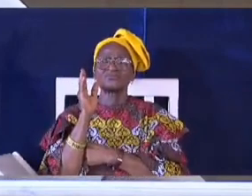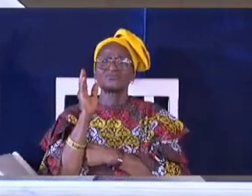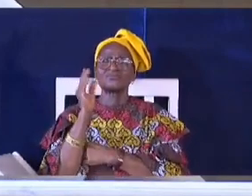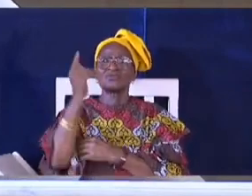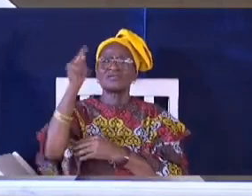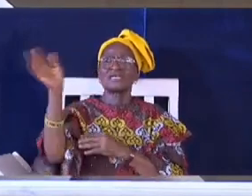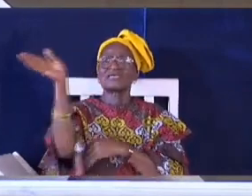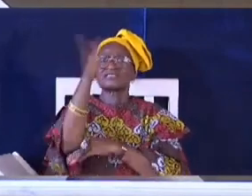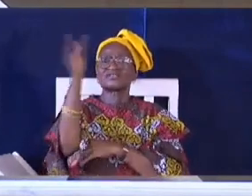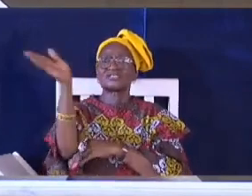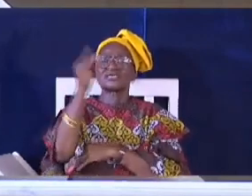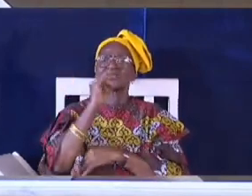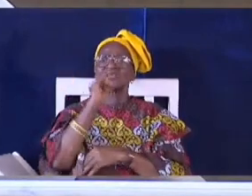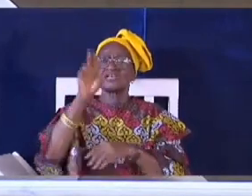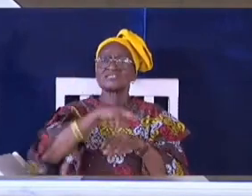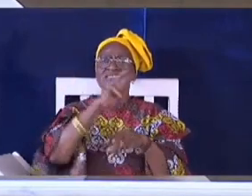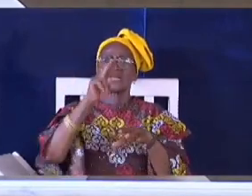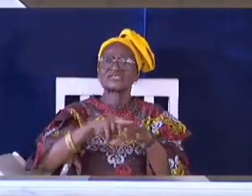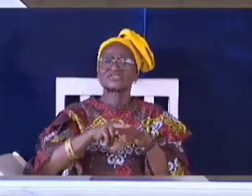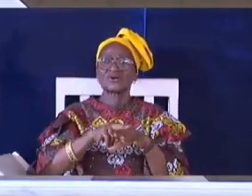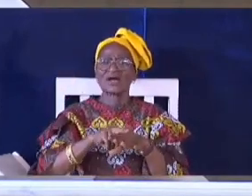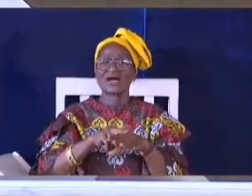The tree is natural.